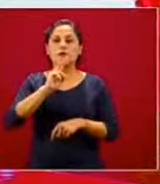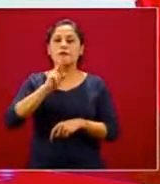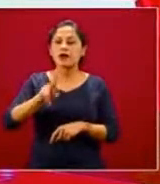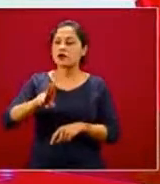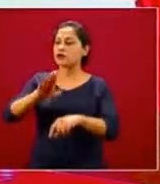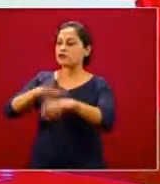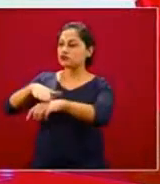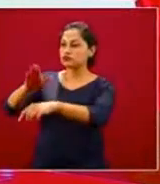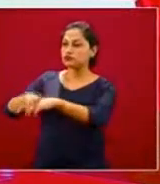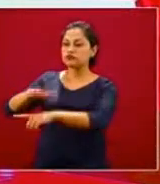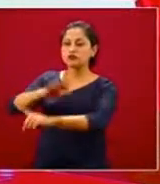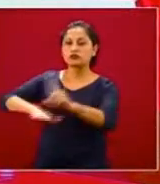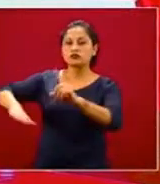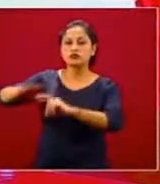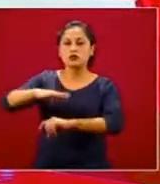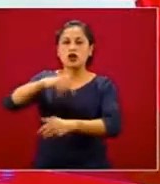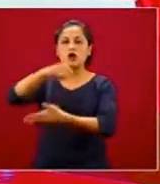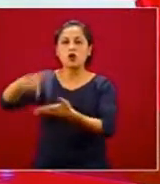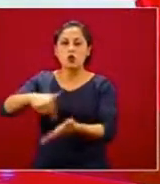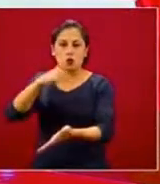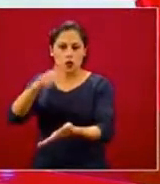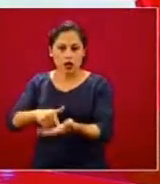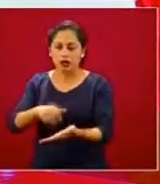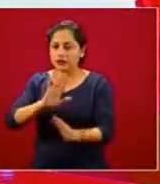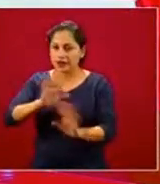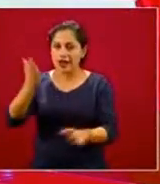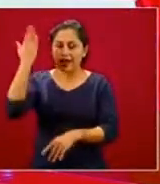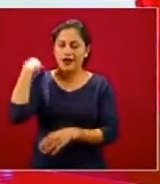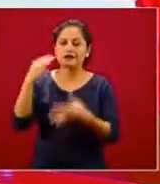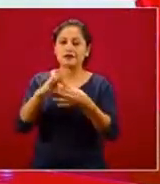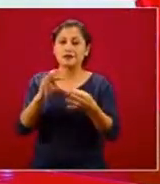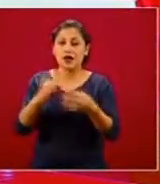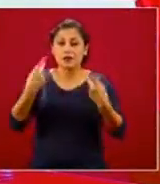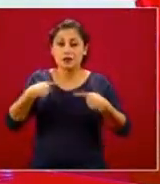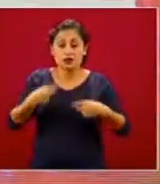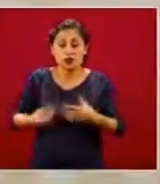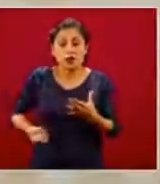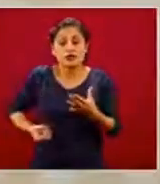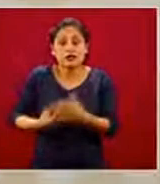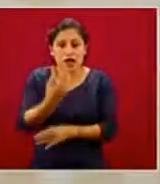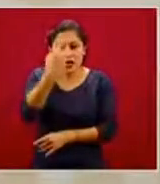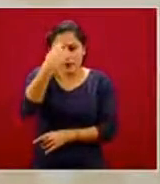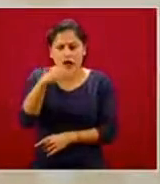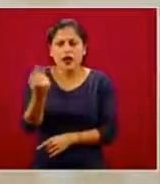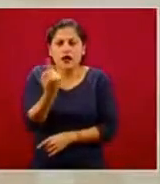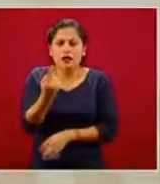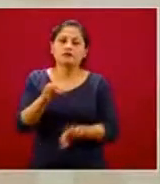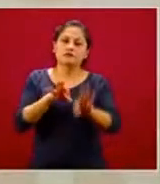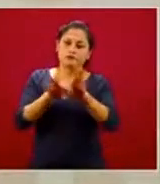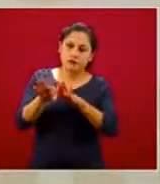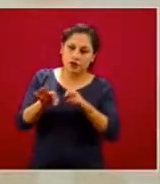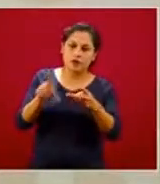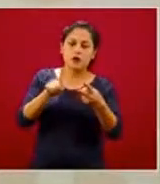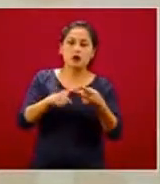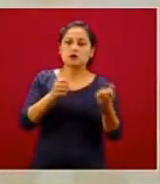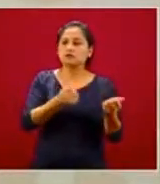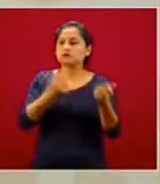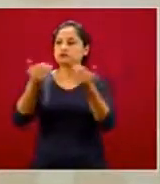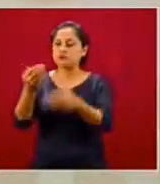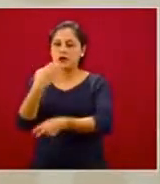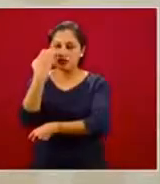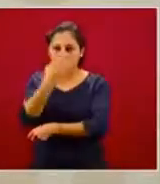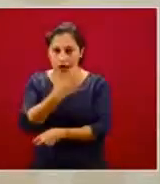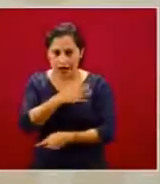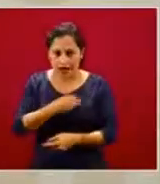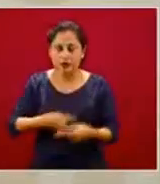against comentado, ¿por qué individuals, sale la but gente a at la the calle? Para context. trabajar, Why are people para going ir a la out? escuela o Because they llevar a have los to hijos a la go to escuela, work, or o they para have to get their recrearse kids from